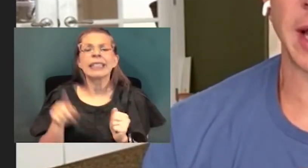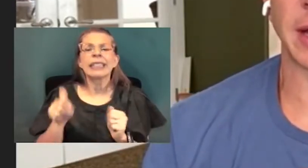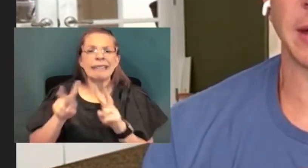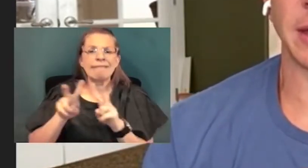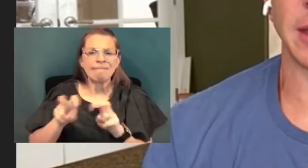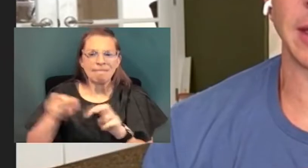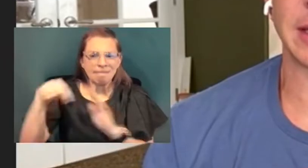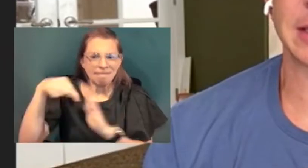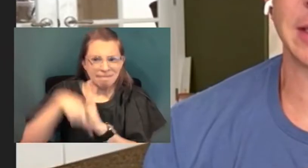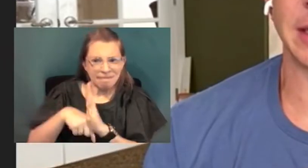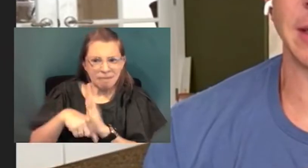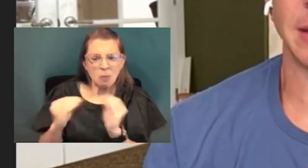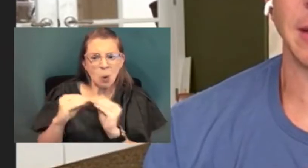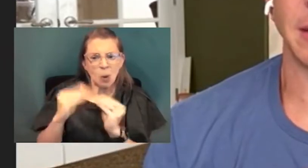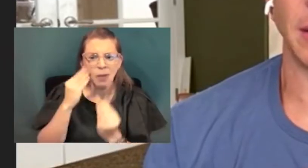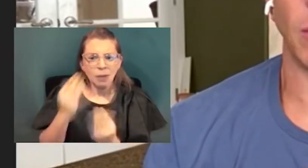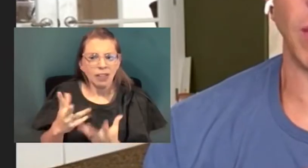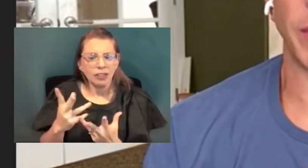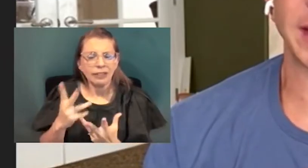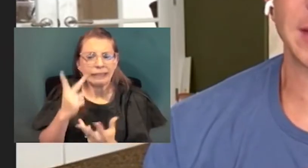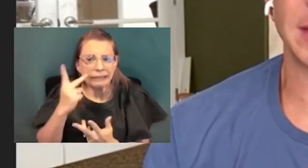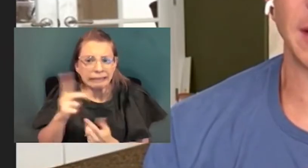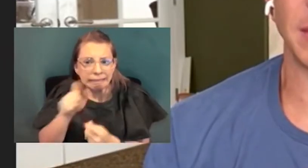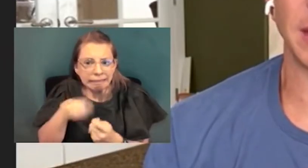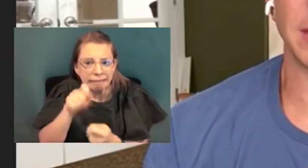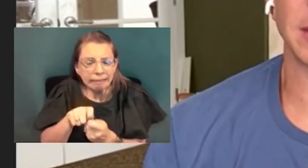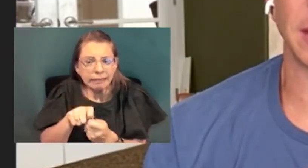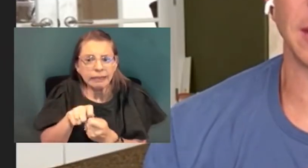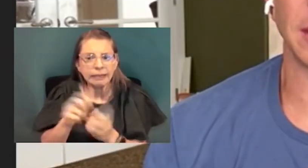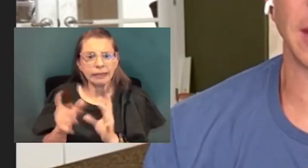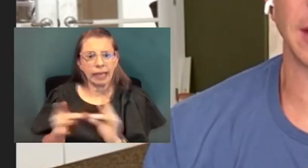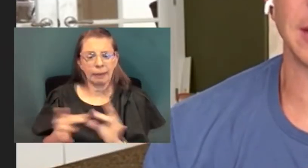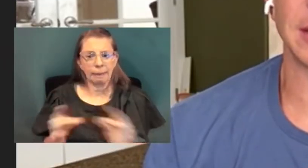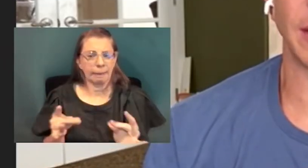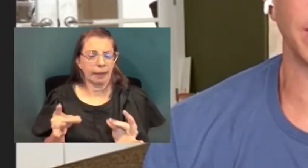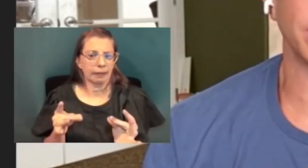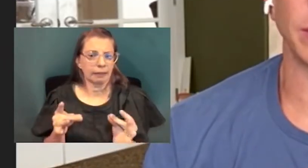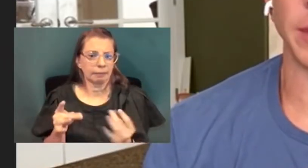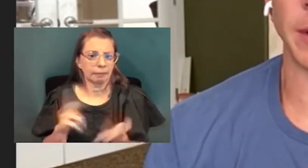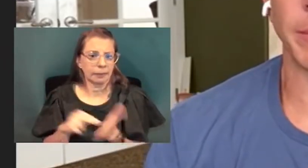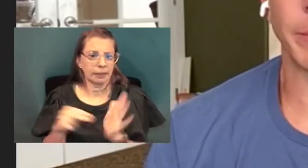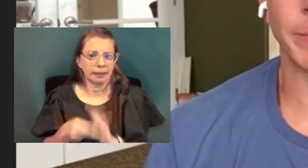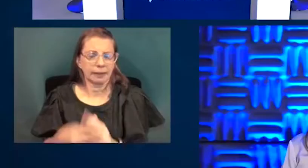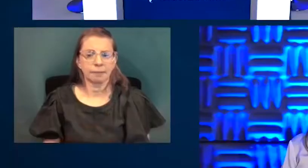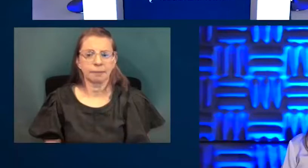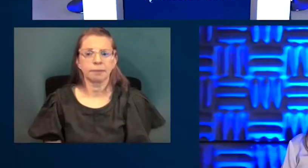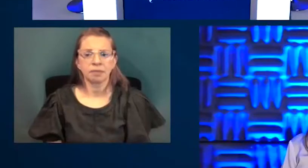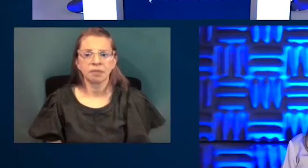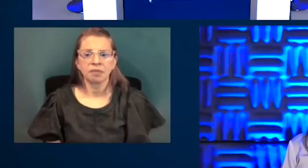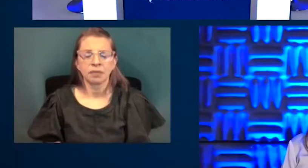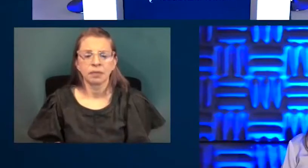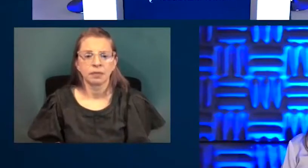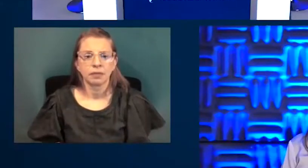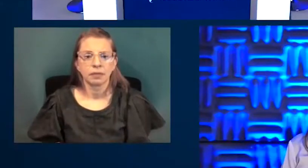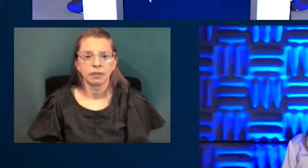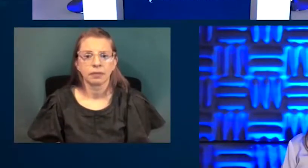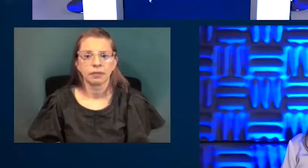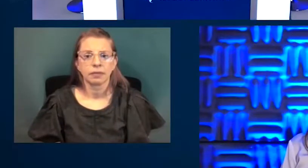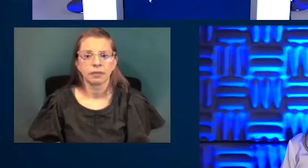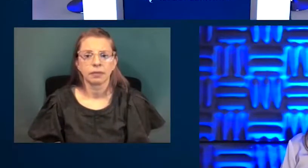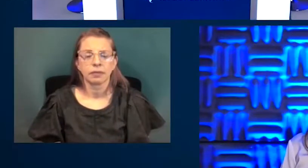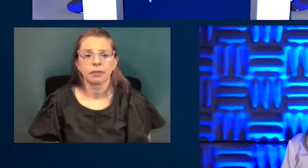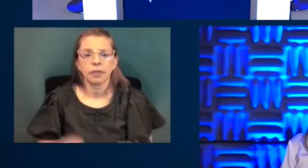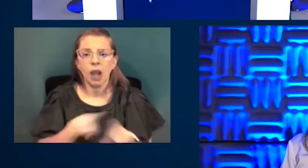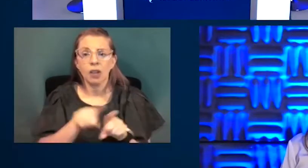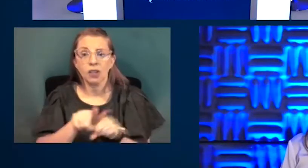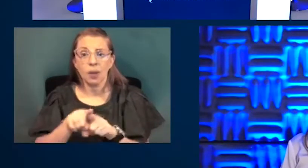and exactly see what that statement is and kind of tease out the truth there. Well, and it's also maybe saying we have